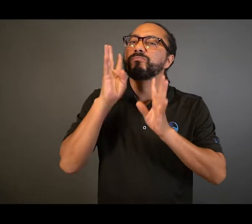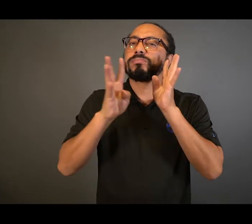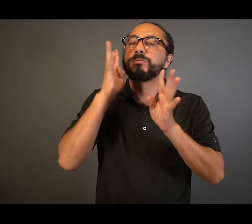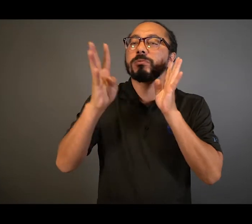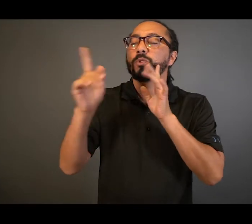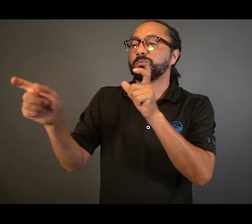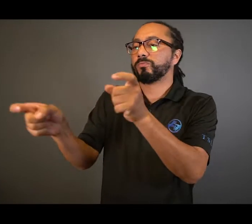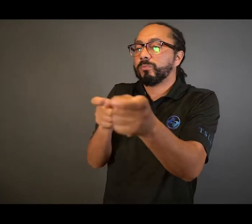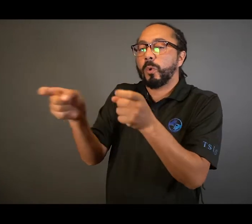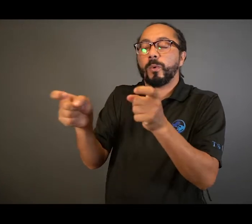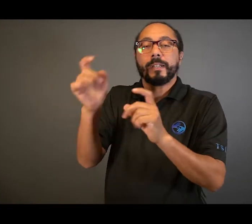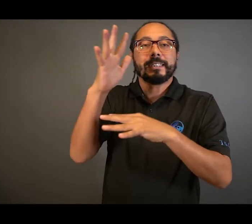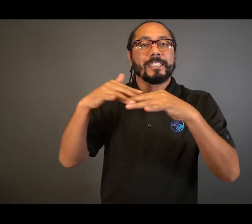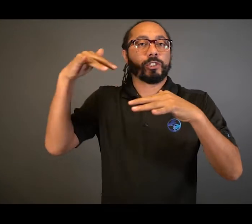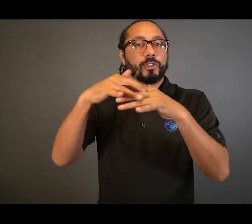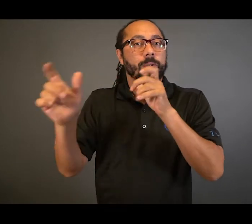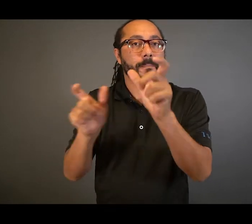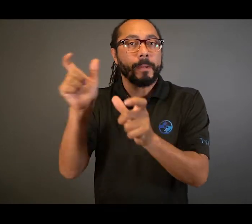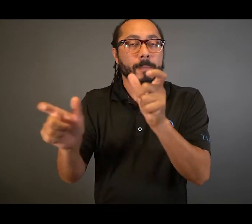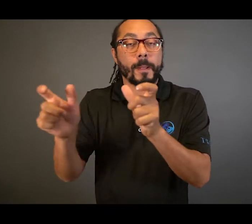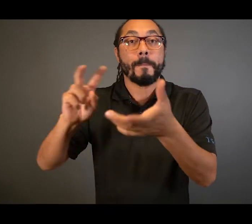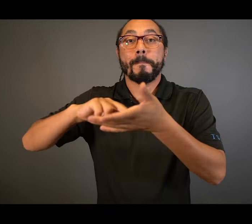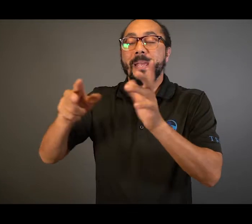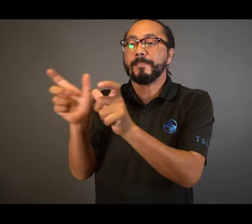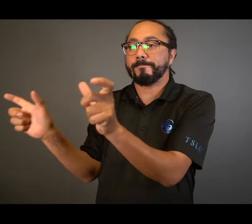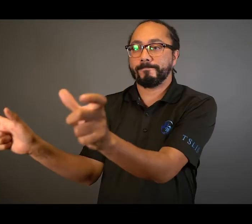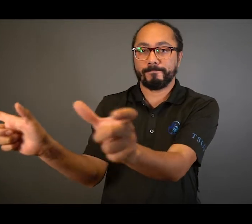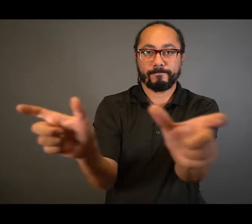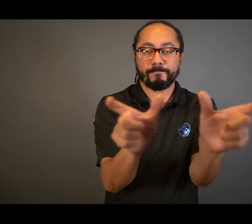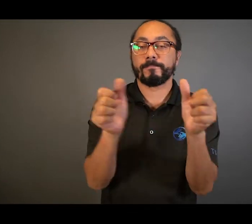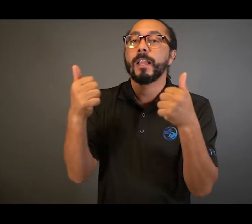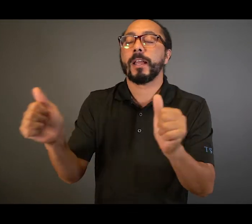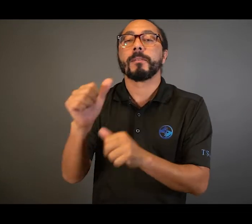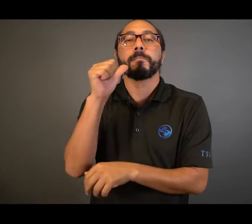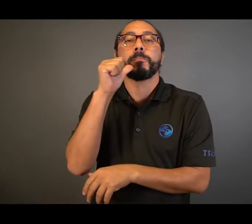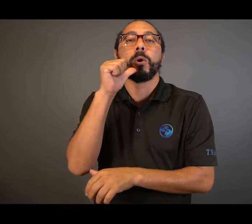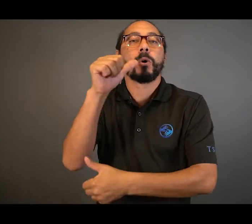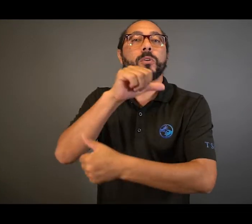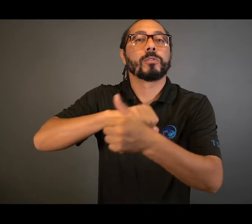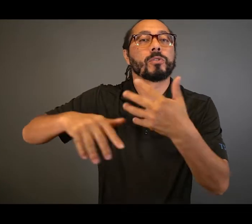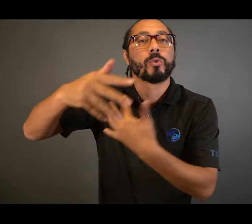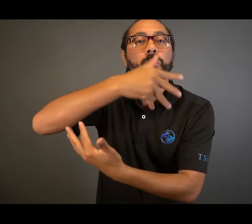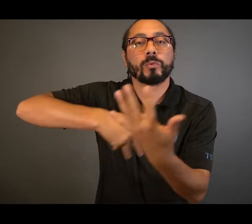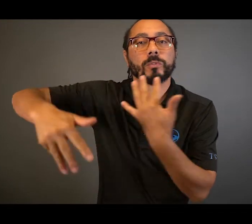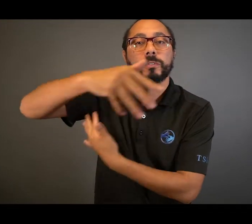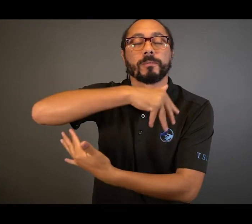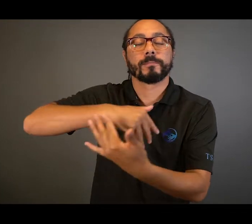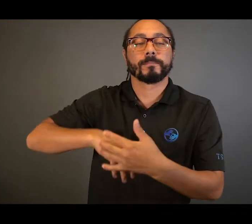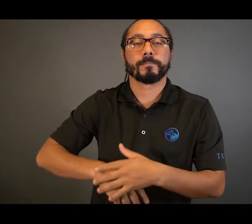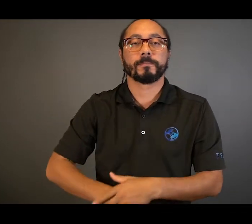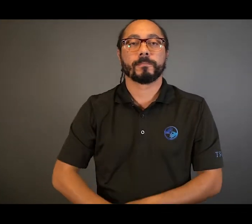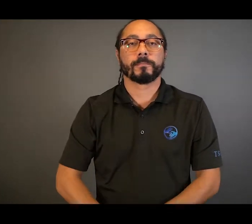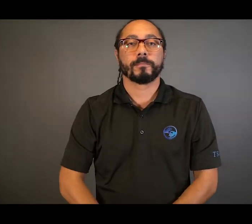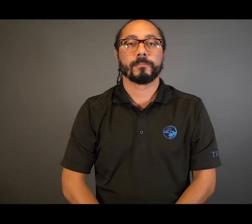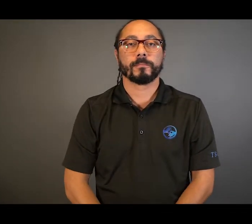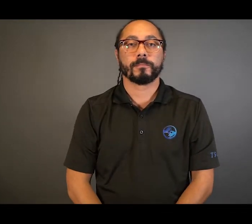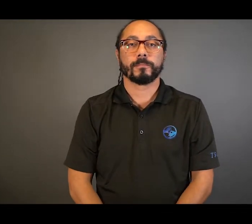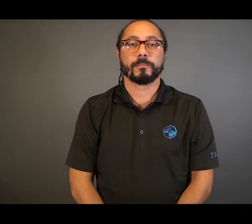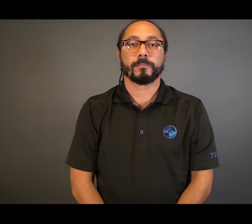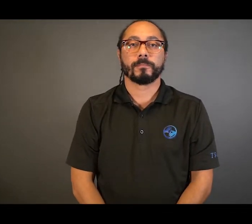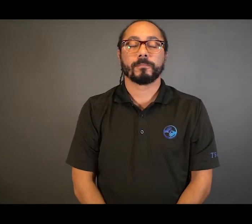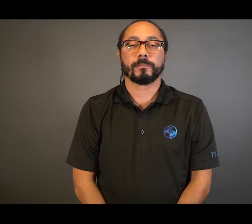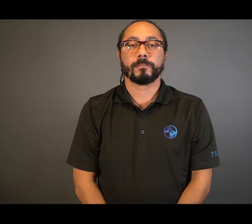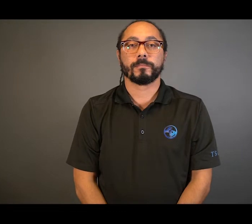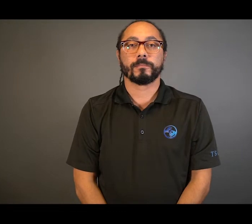controlling Indigenous people that specifically excluded them from tavern sociability. A page of rules and regulations